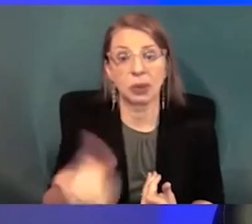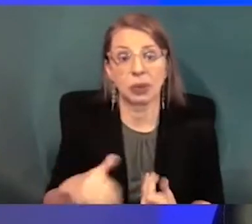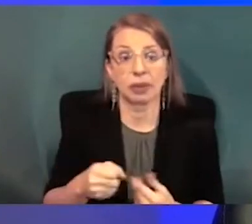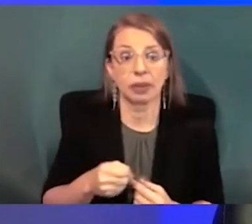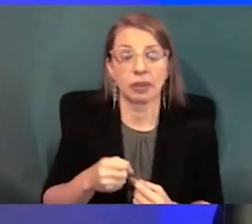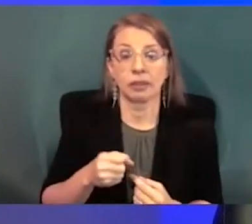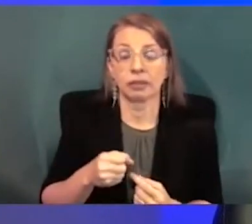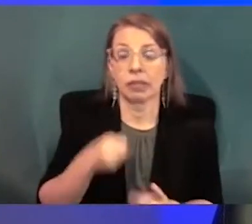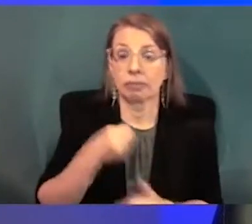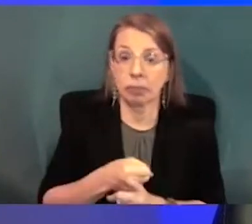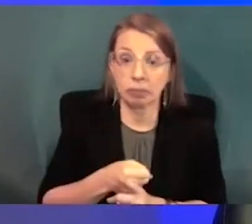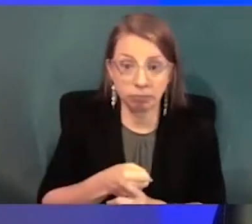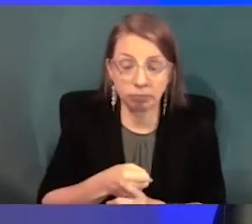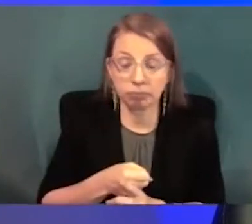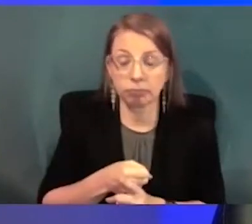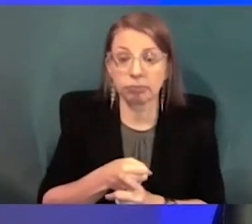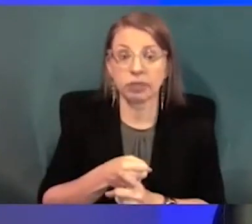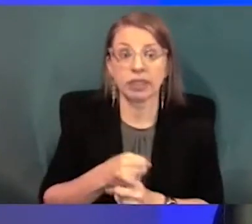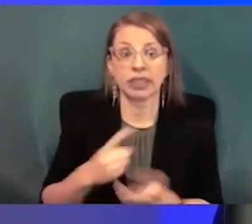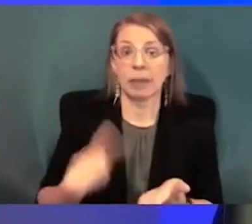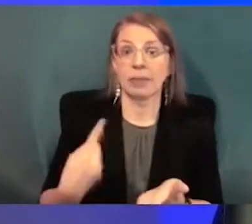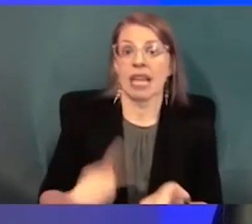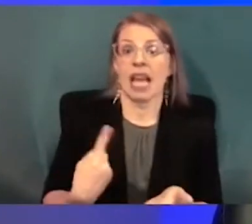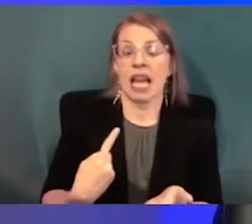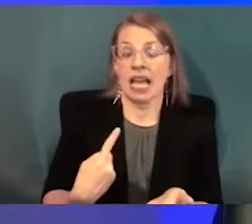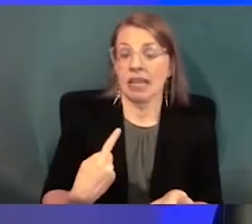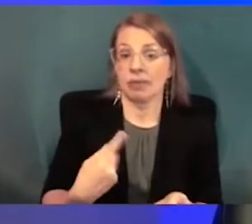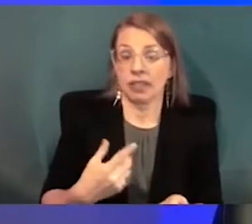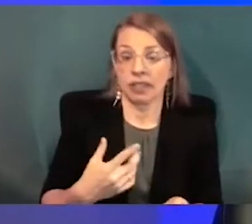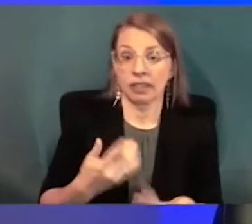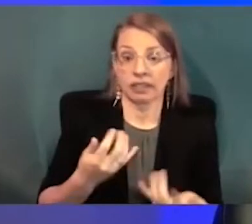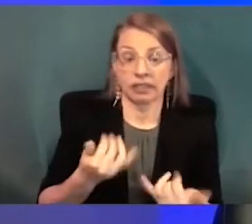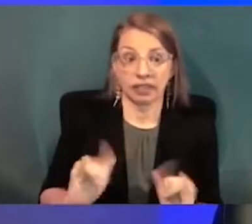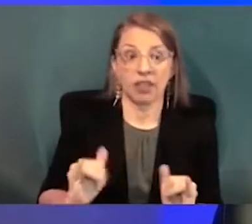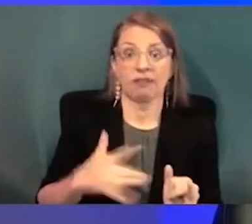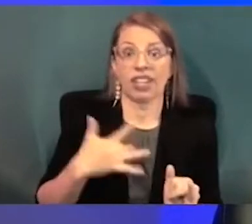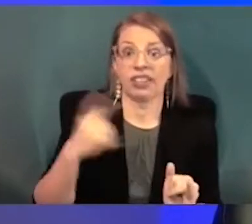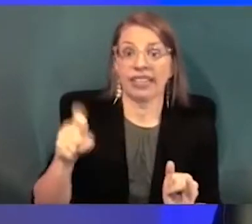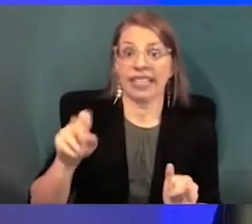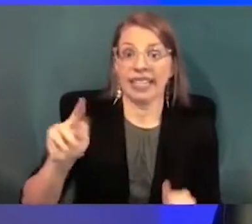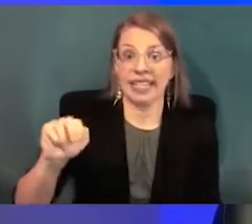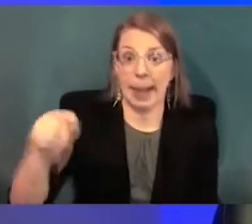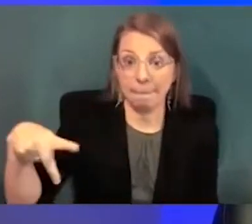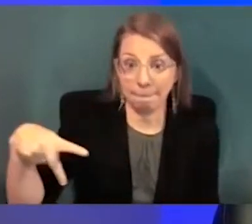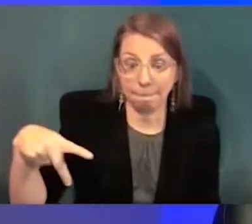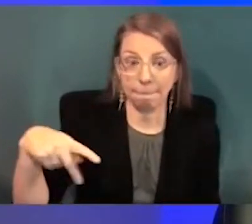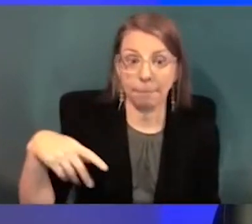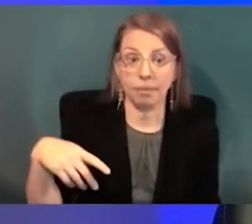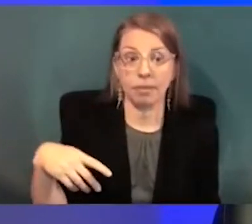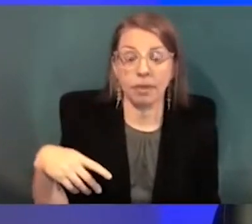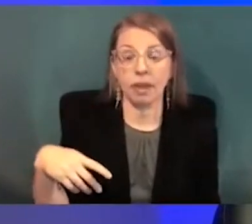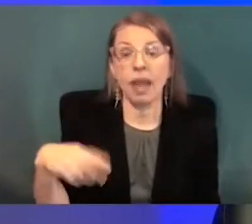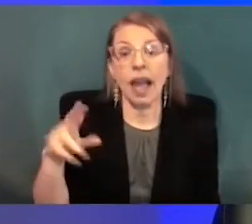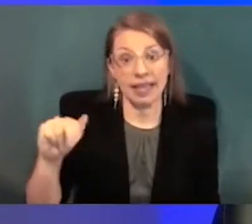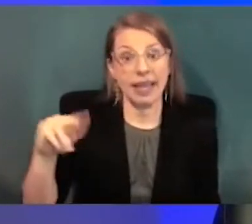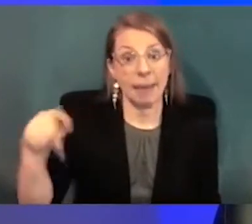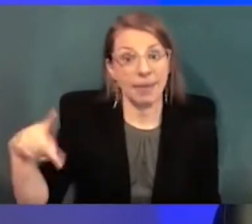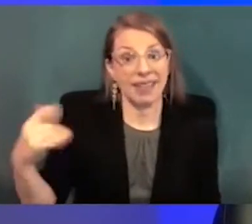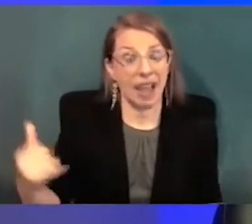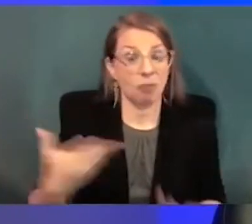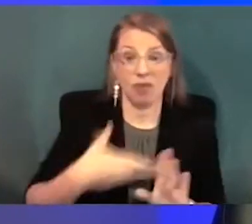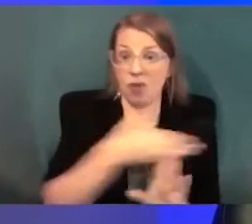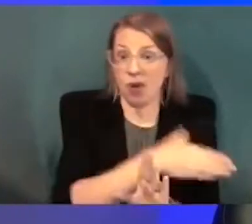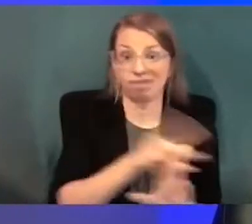at times. I am not a napper. I wasn't a napper. I am a napper now. I probably tire much